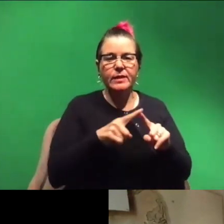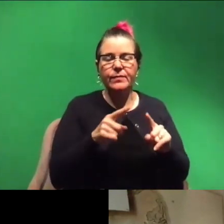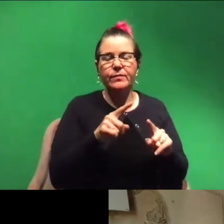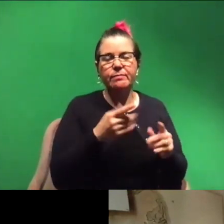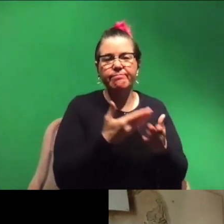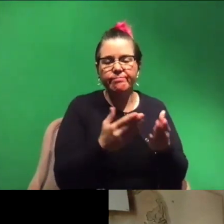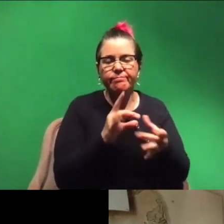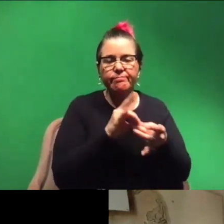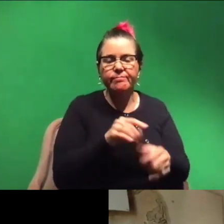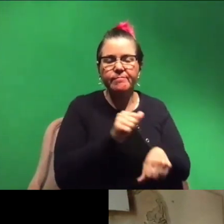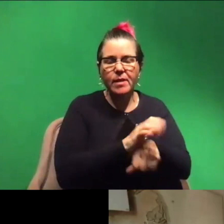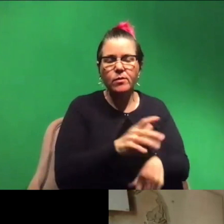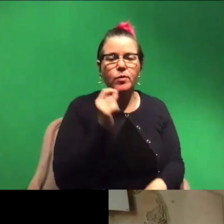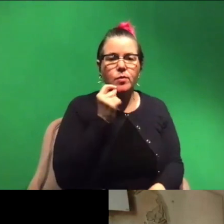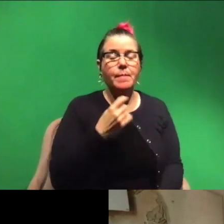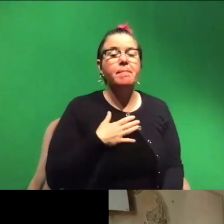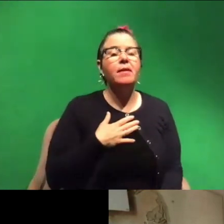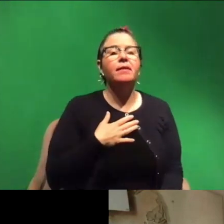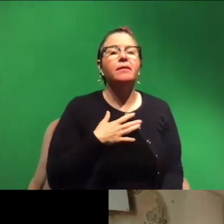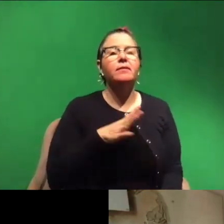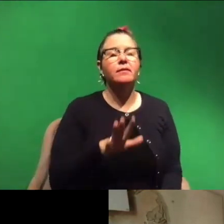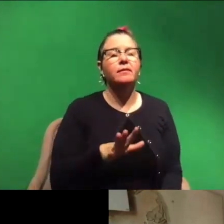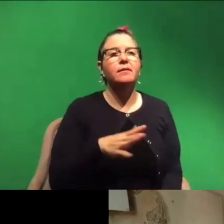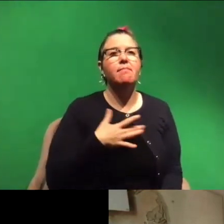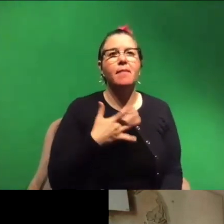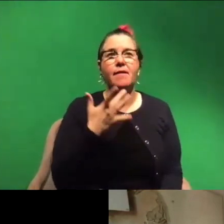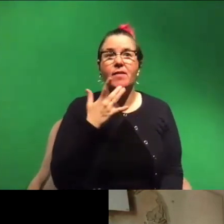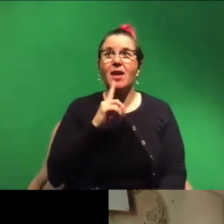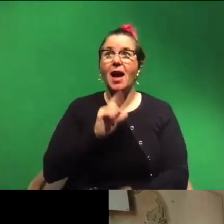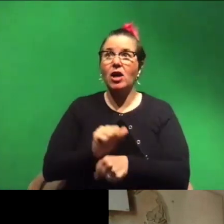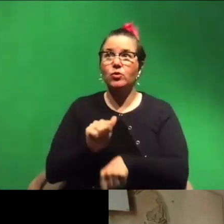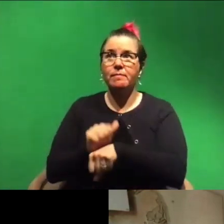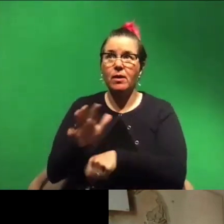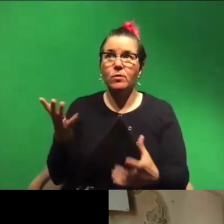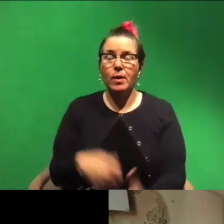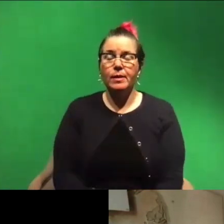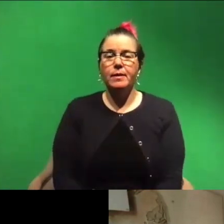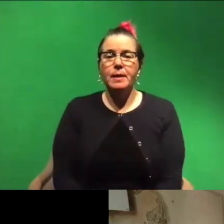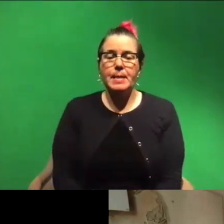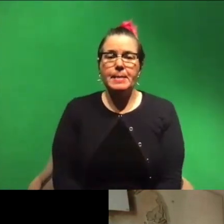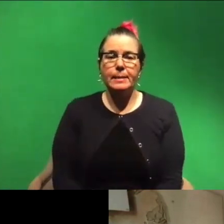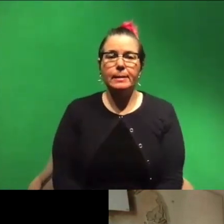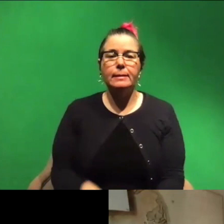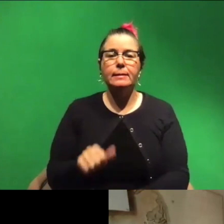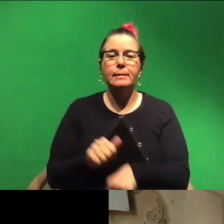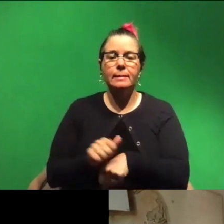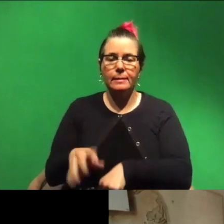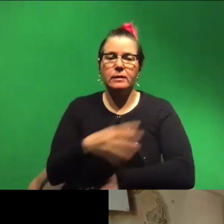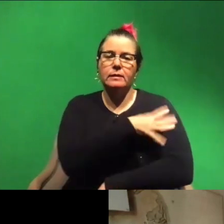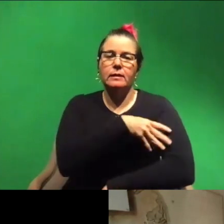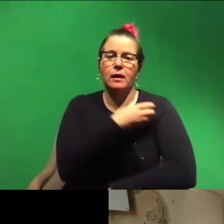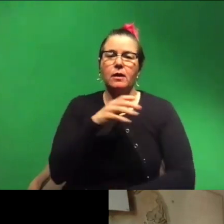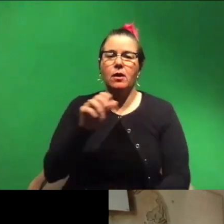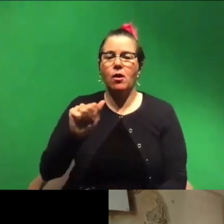really cool. My favorite, let's go for what my favorite actual mountain is. There's a mountain in Edinburgh called Arthur's